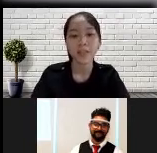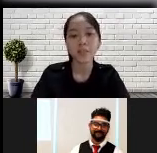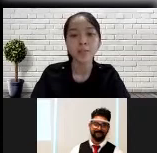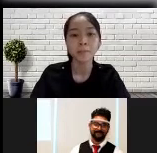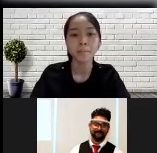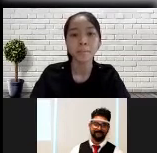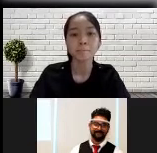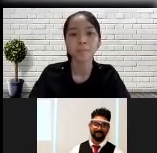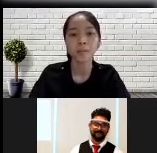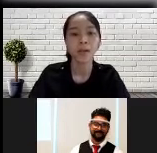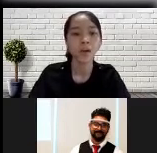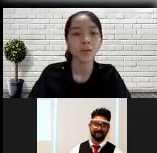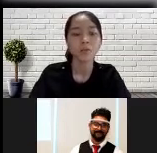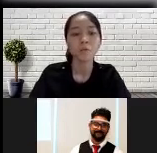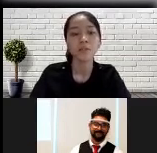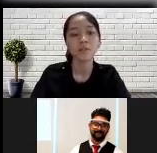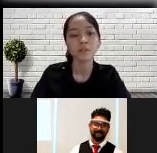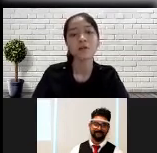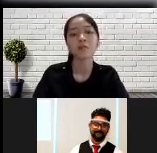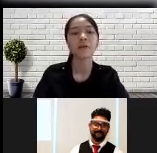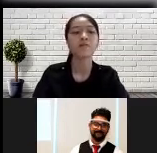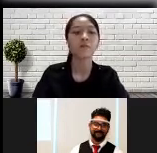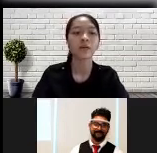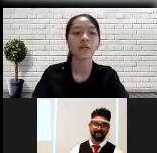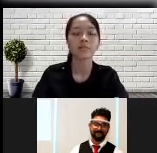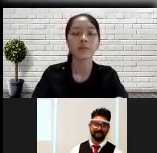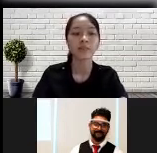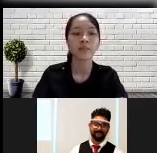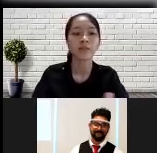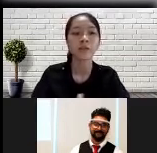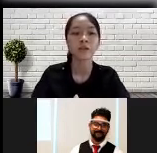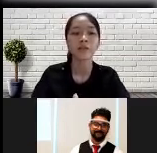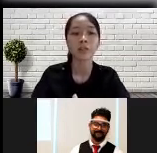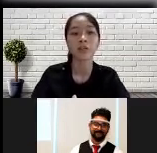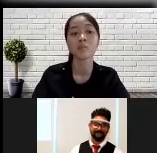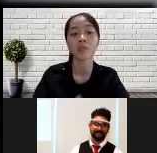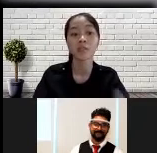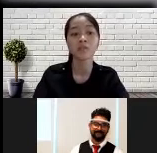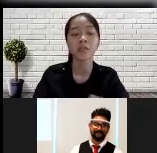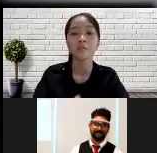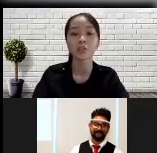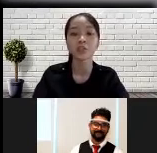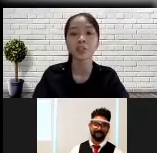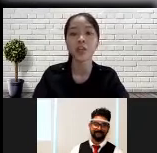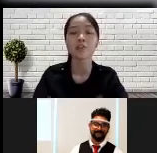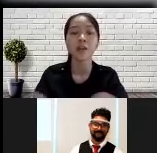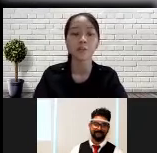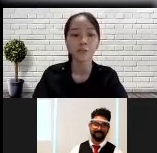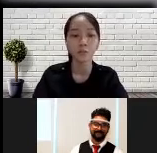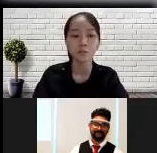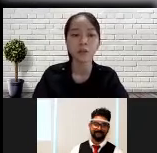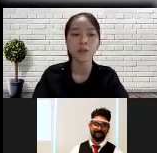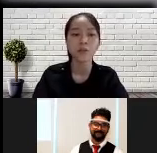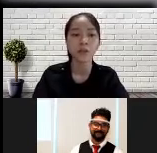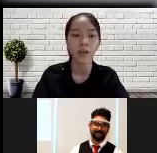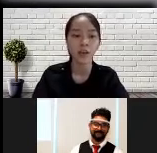Next slide, please. So the solution we are looking for is basically really an objective and efficient and reliable